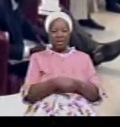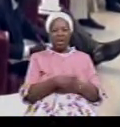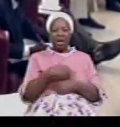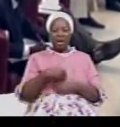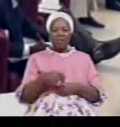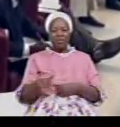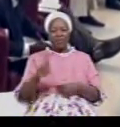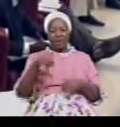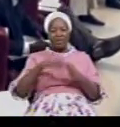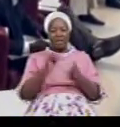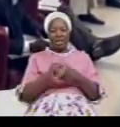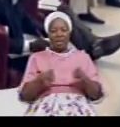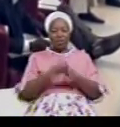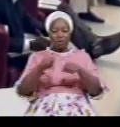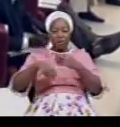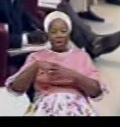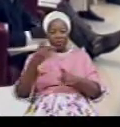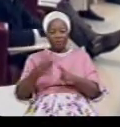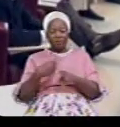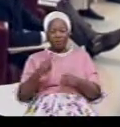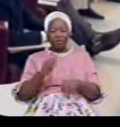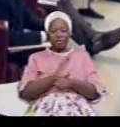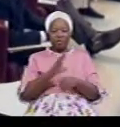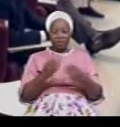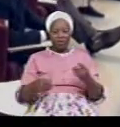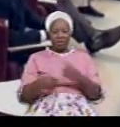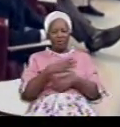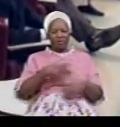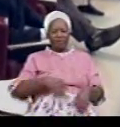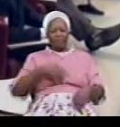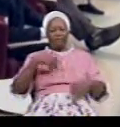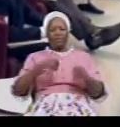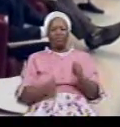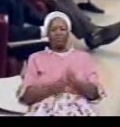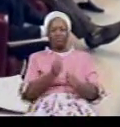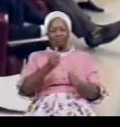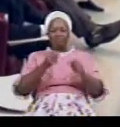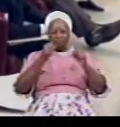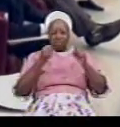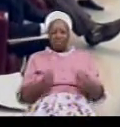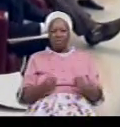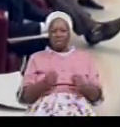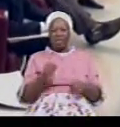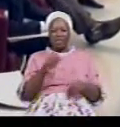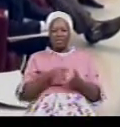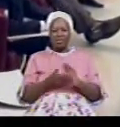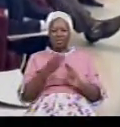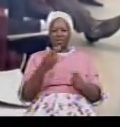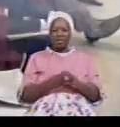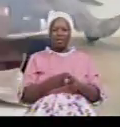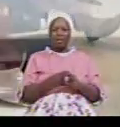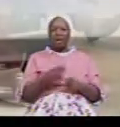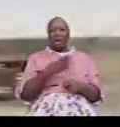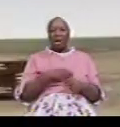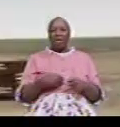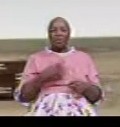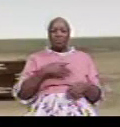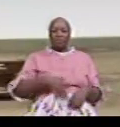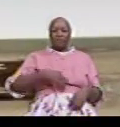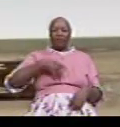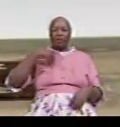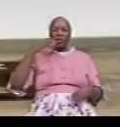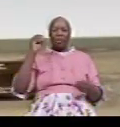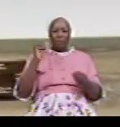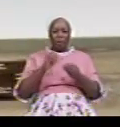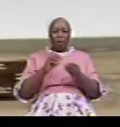service today, you feel stronger. You feel mightier. And you feel more